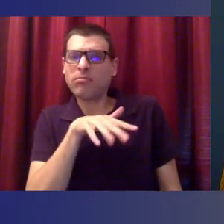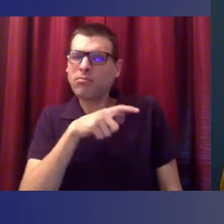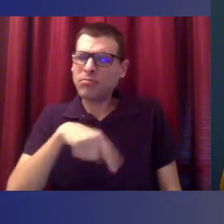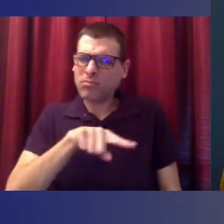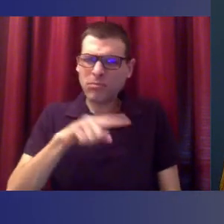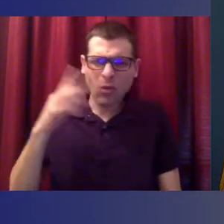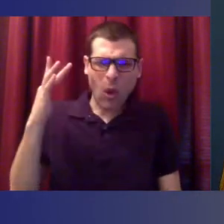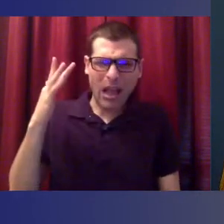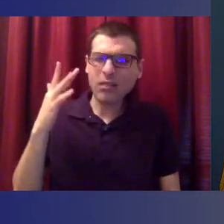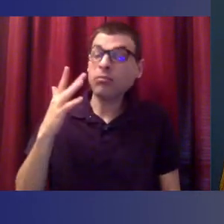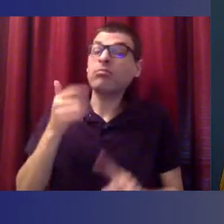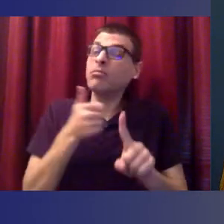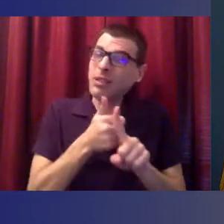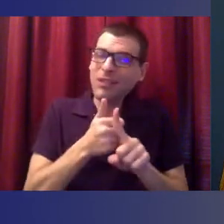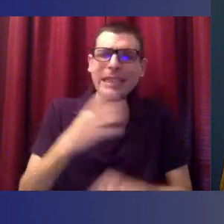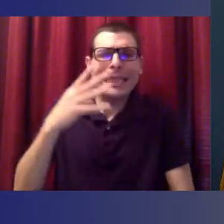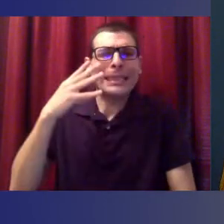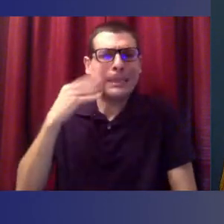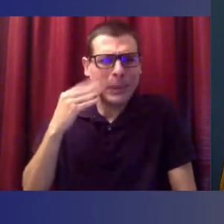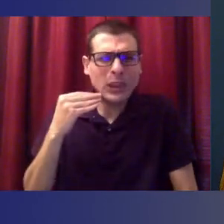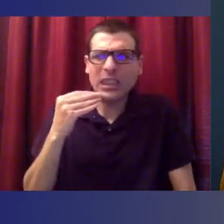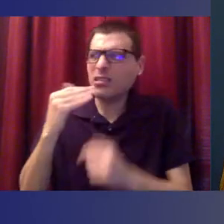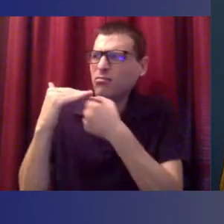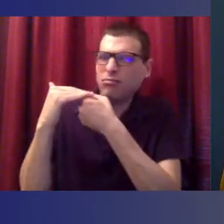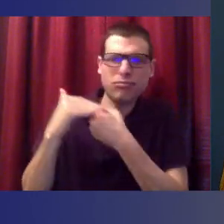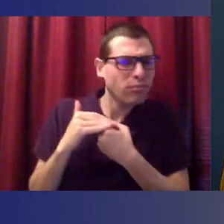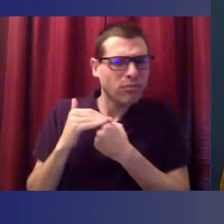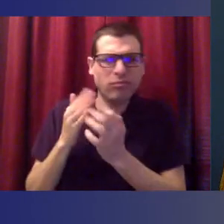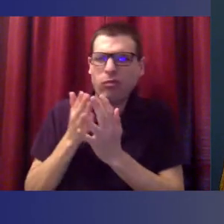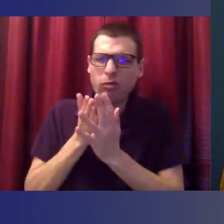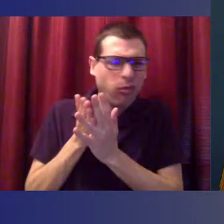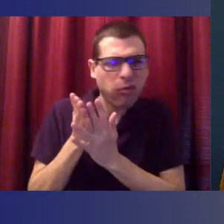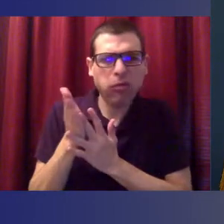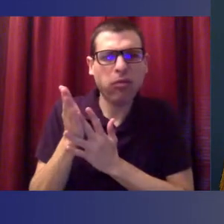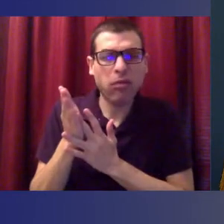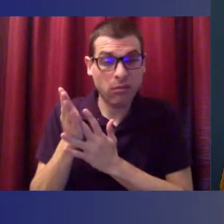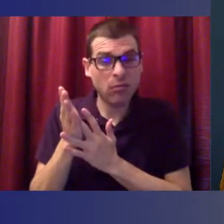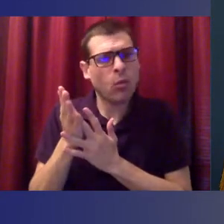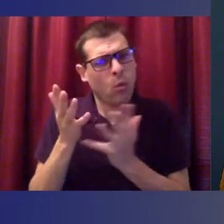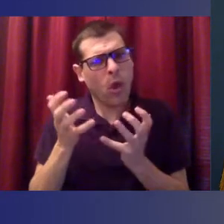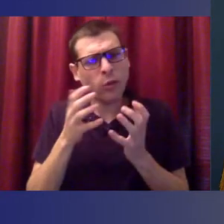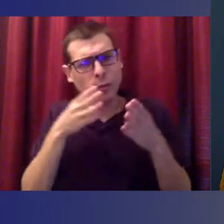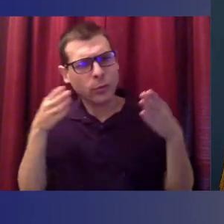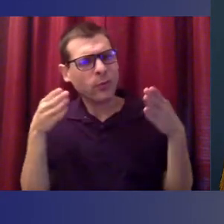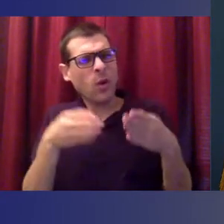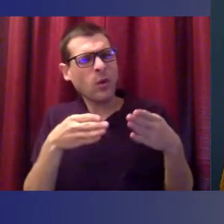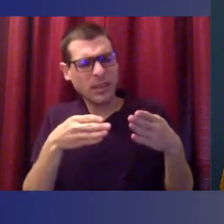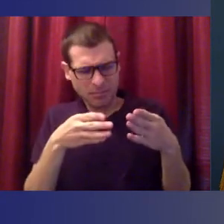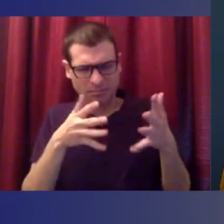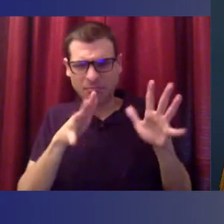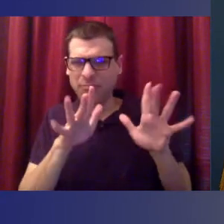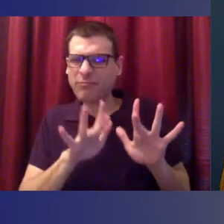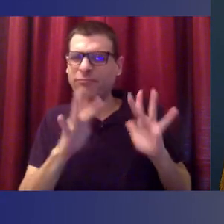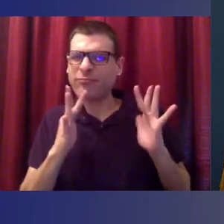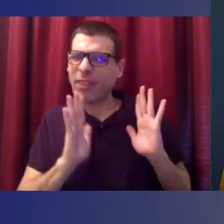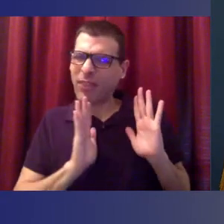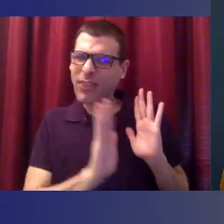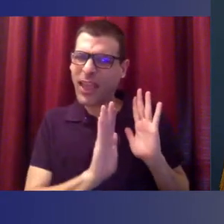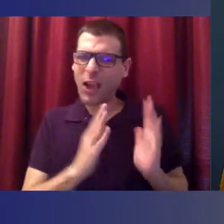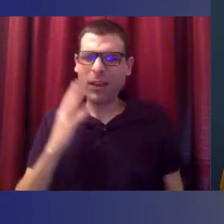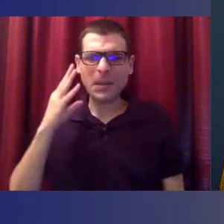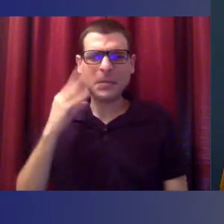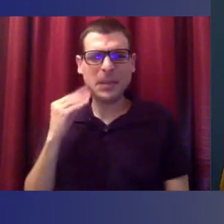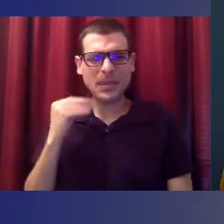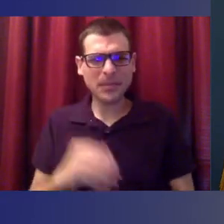of a system explicitly designed to oppress people of color. And together, we're poised to build a new